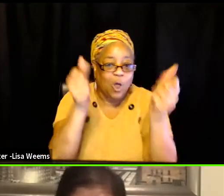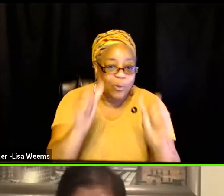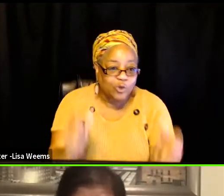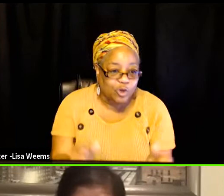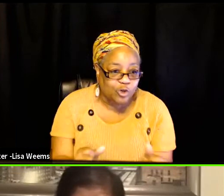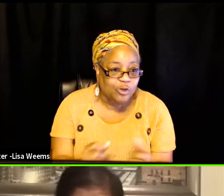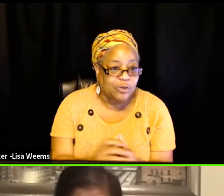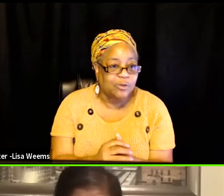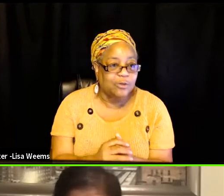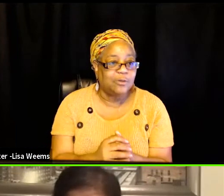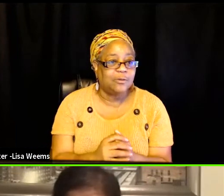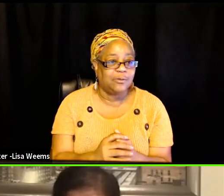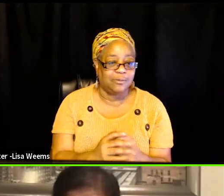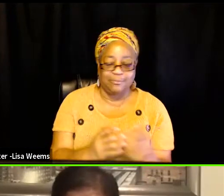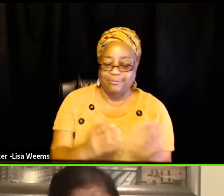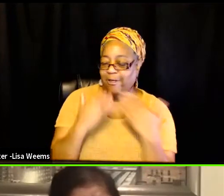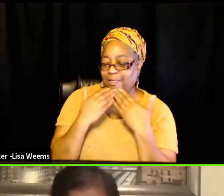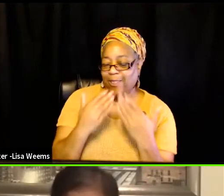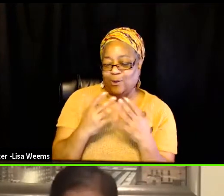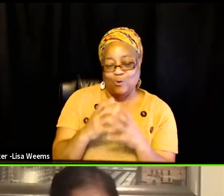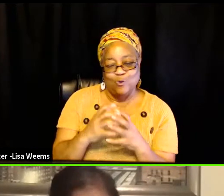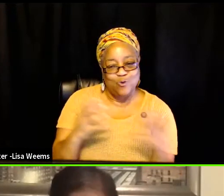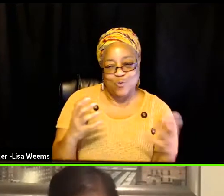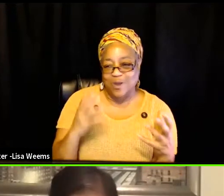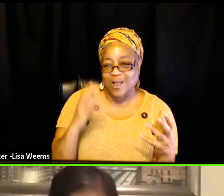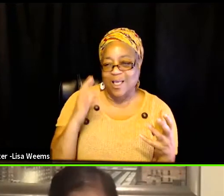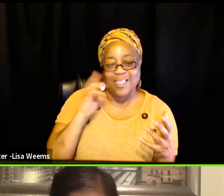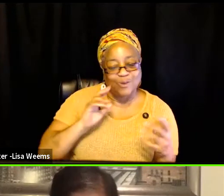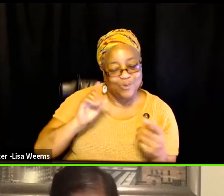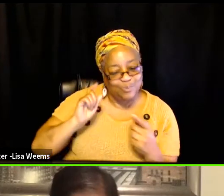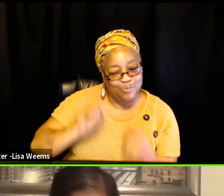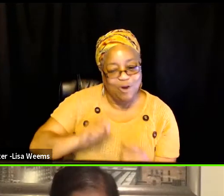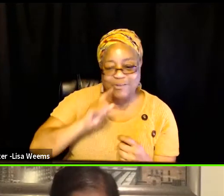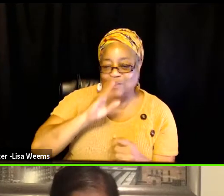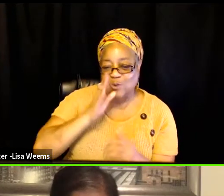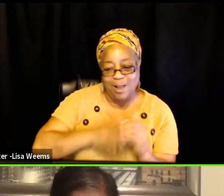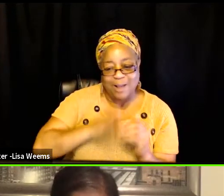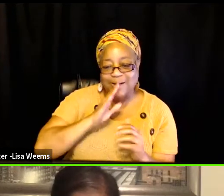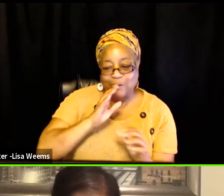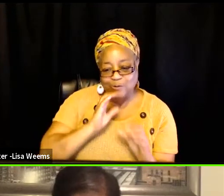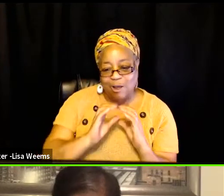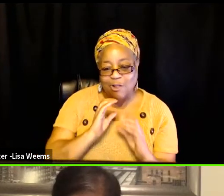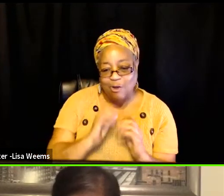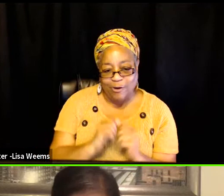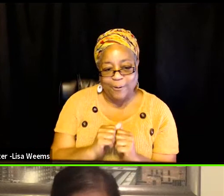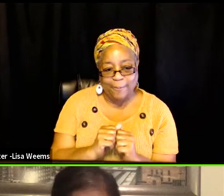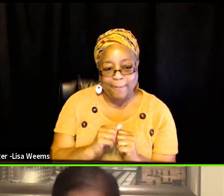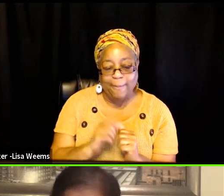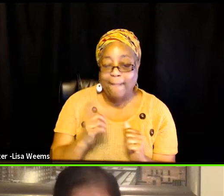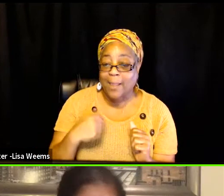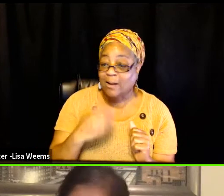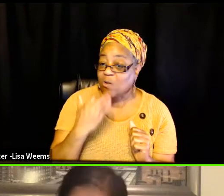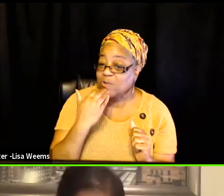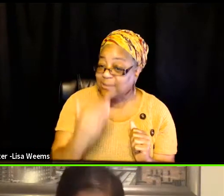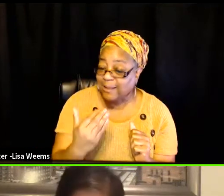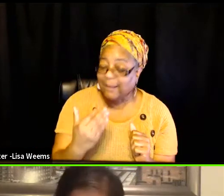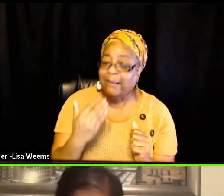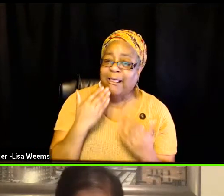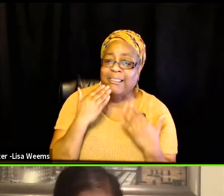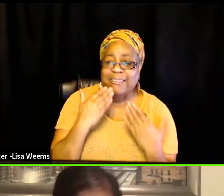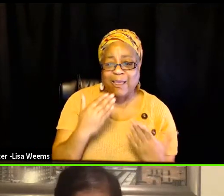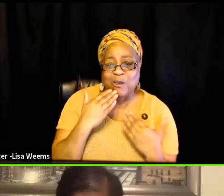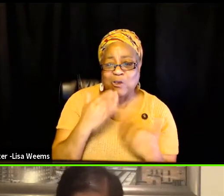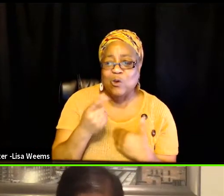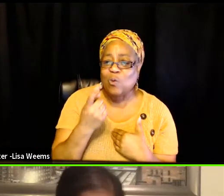Thank you so much. I think that was a perfect note for us to end our dialogue on. And I just want to say thank you one more time to